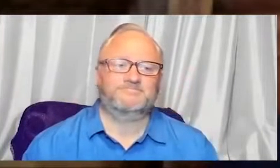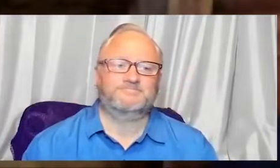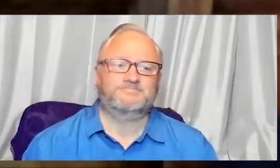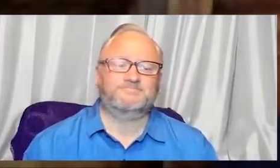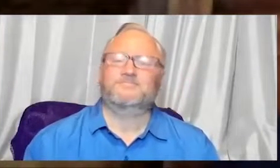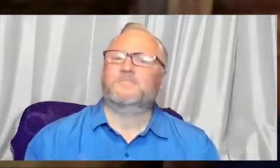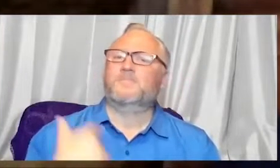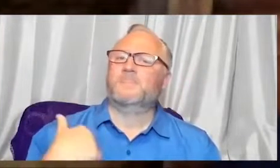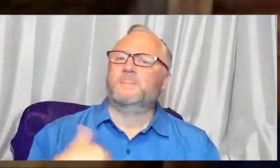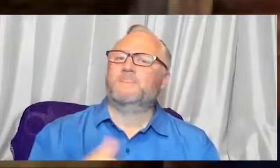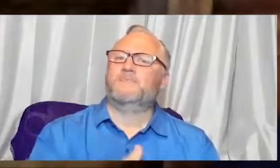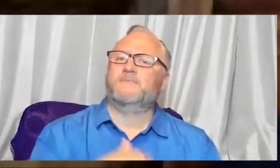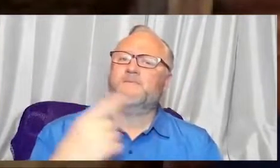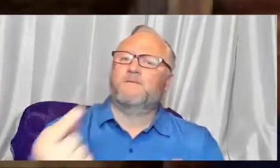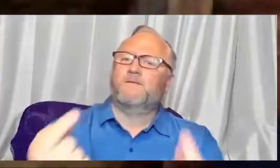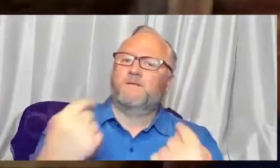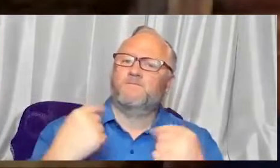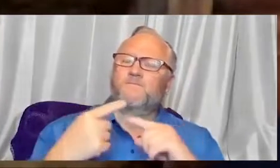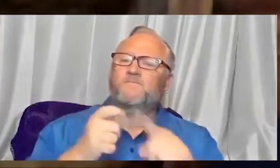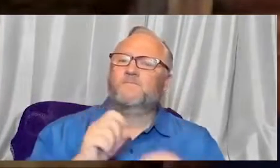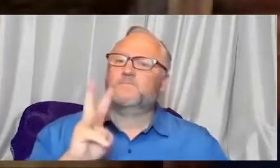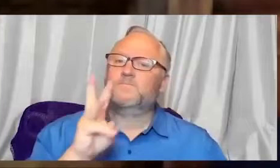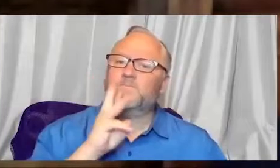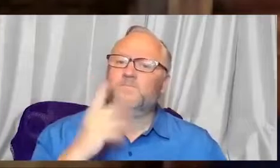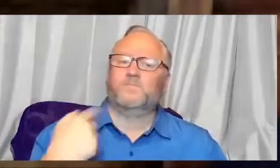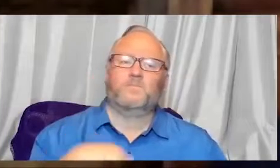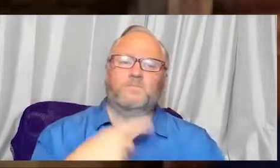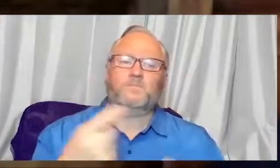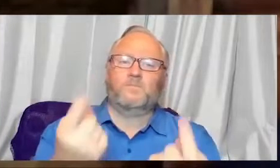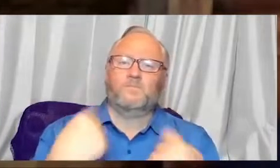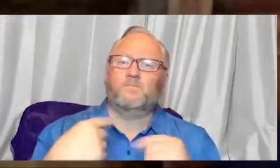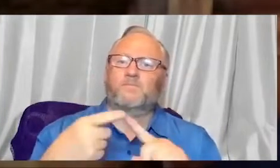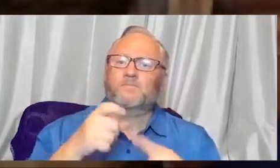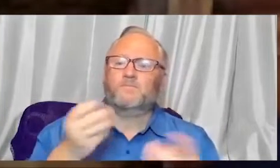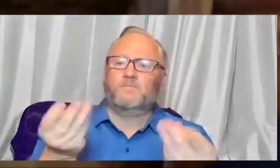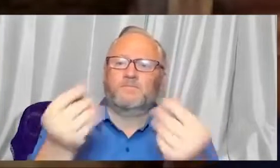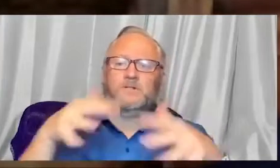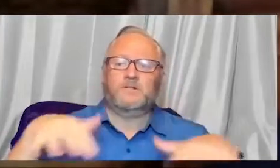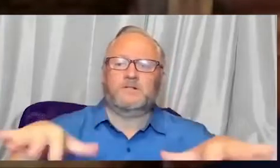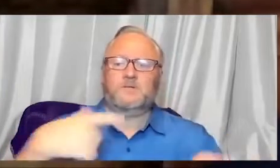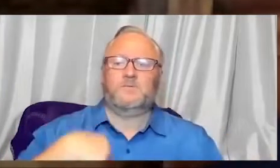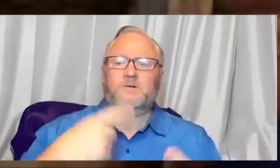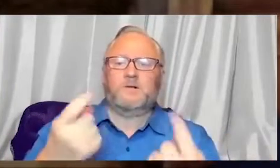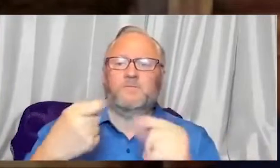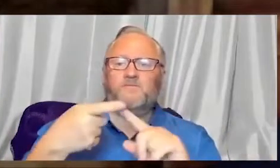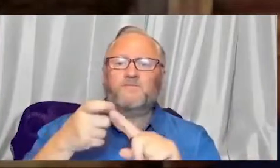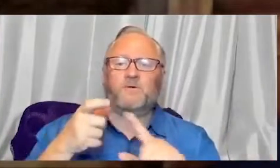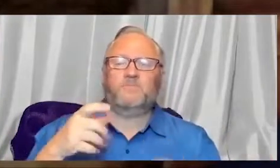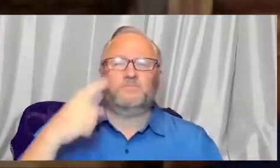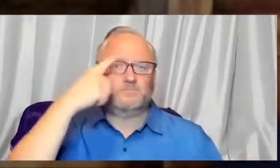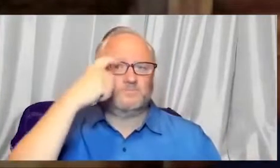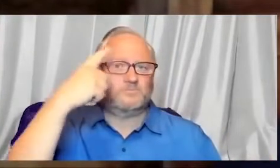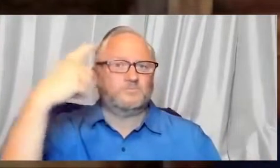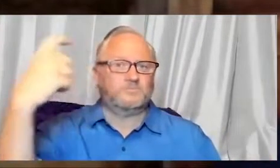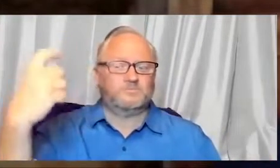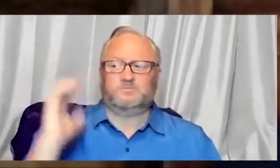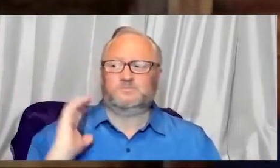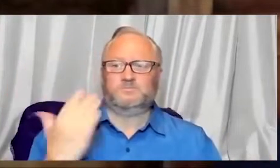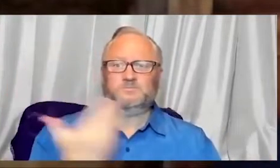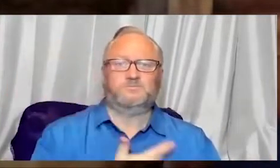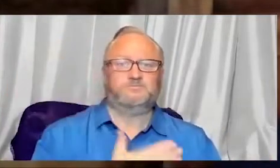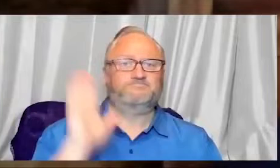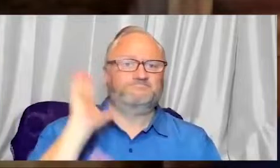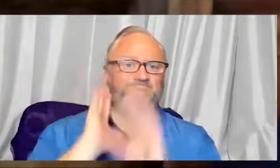We come from the water. We come from the land. We come from the dreams of our